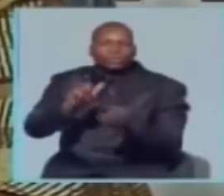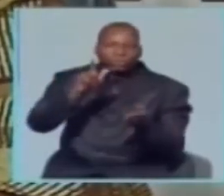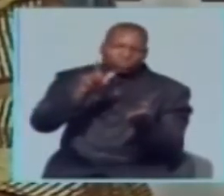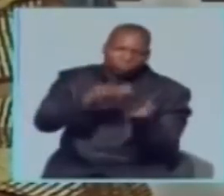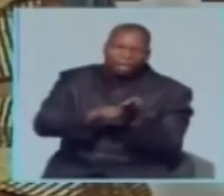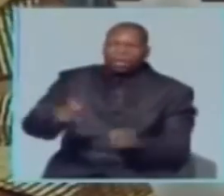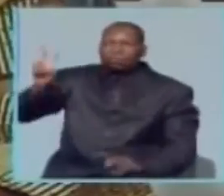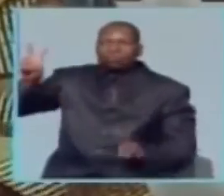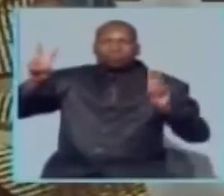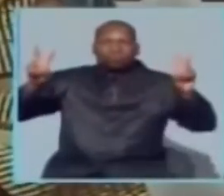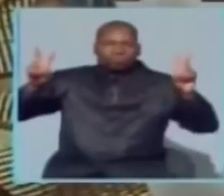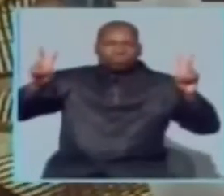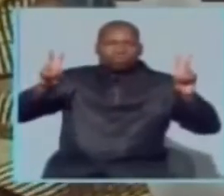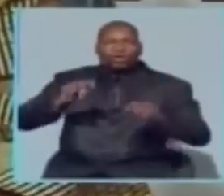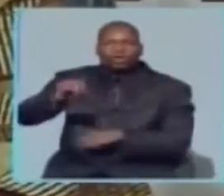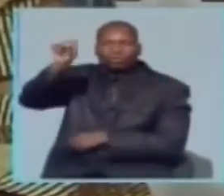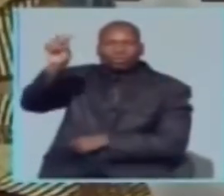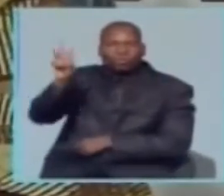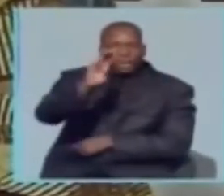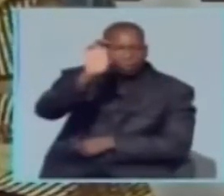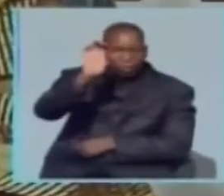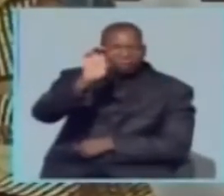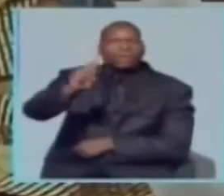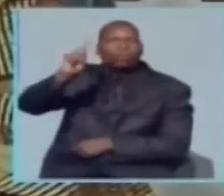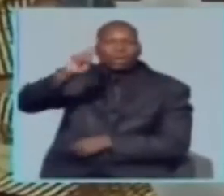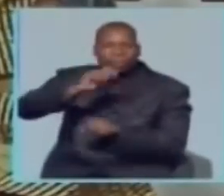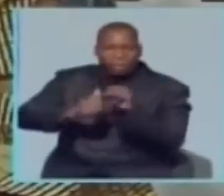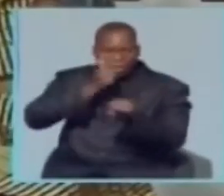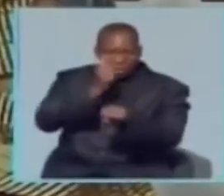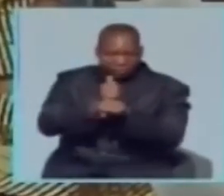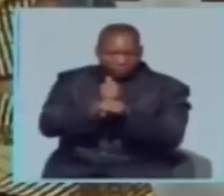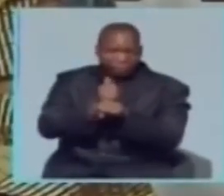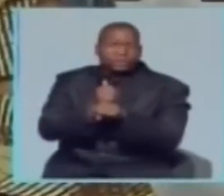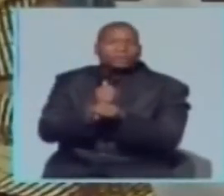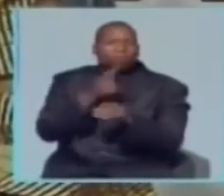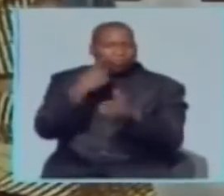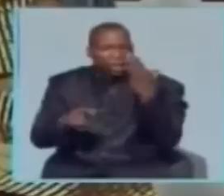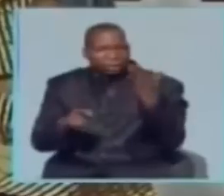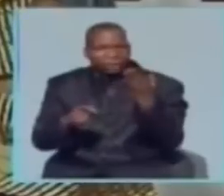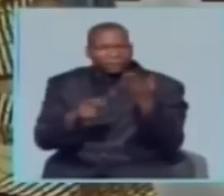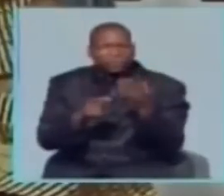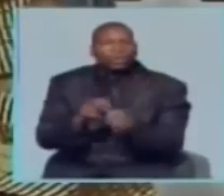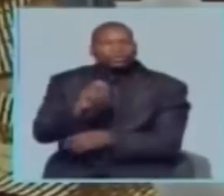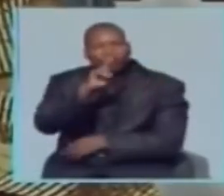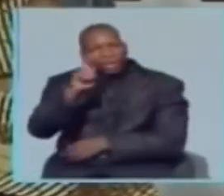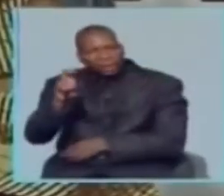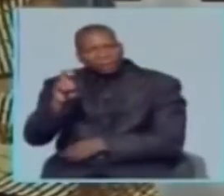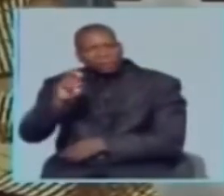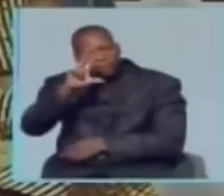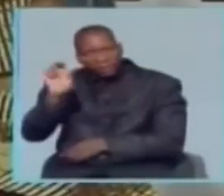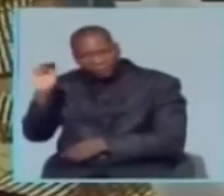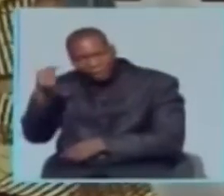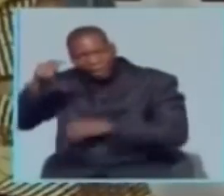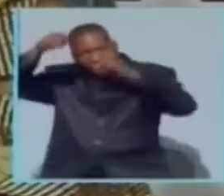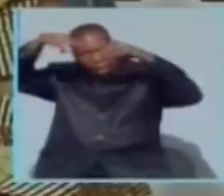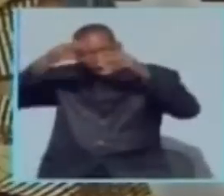in Northwestern Province, so that they begin now to provide some extra 200 to 300 megawatts.